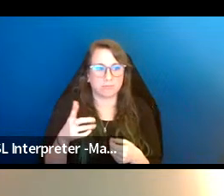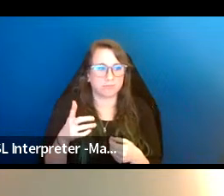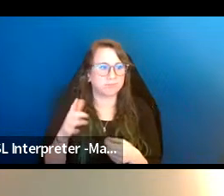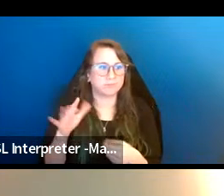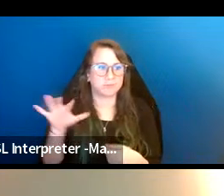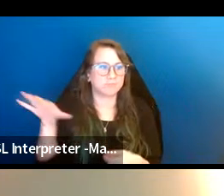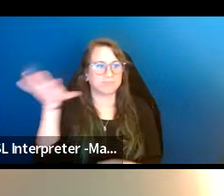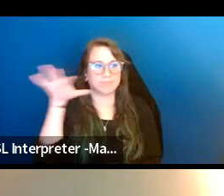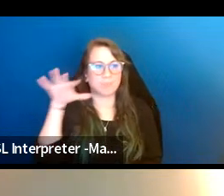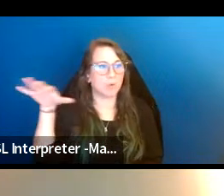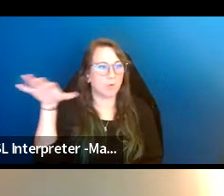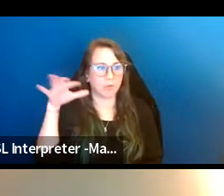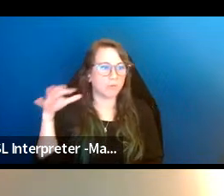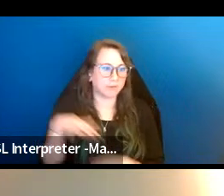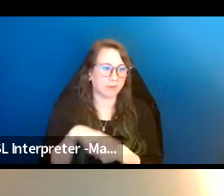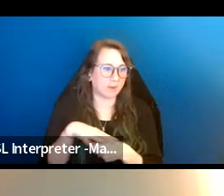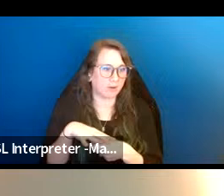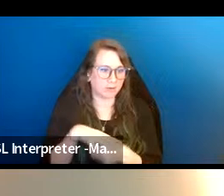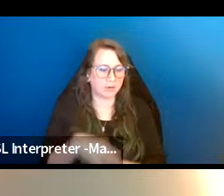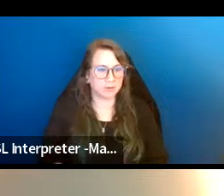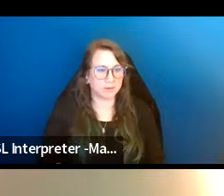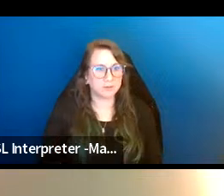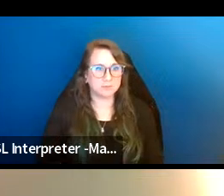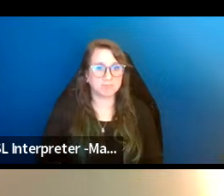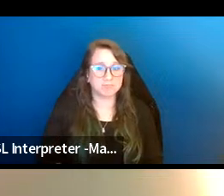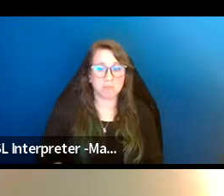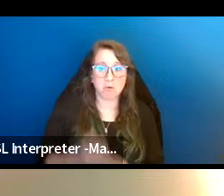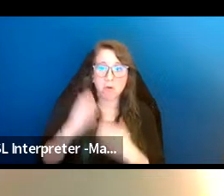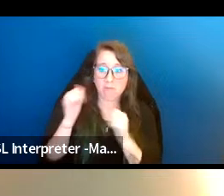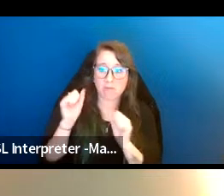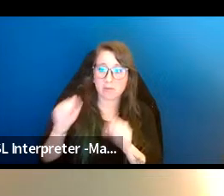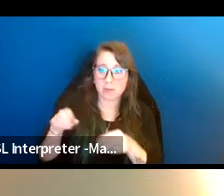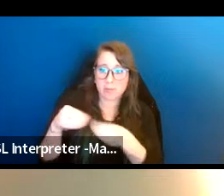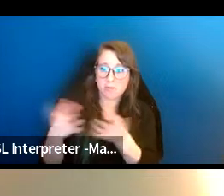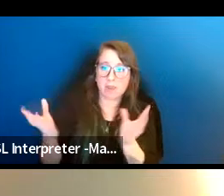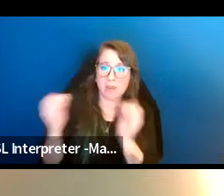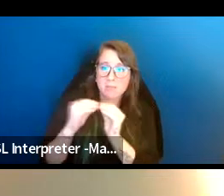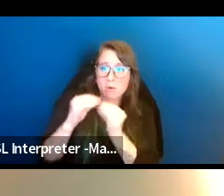Yep. Exactly. okay. Well, hopefully we can get more information to the public.